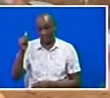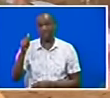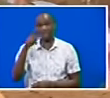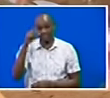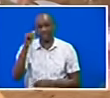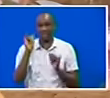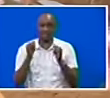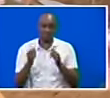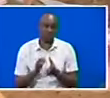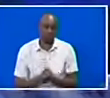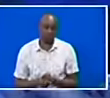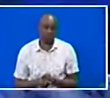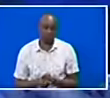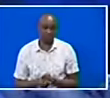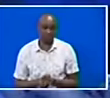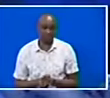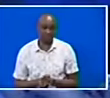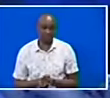KTN News.